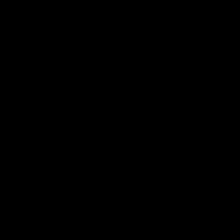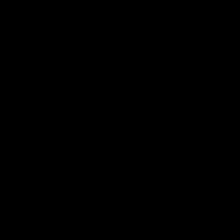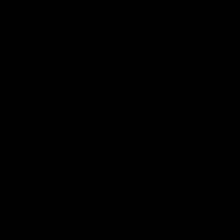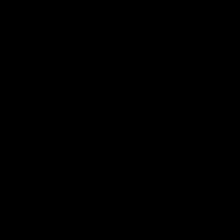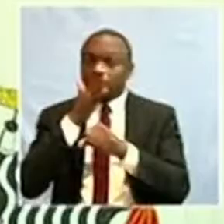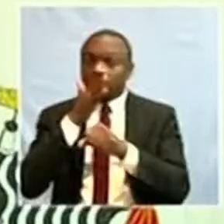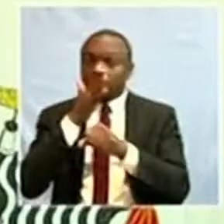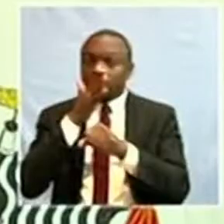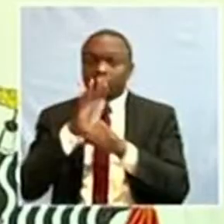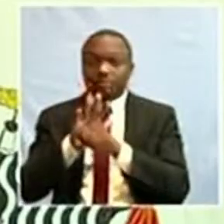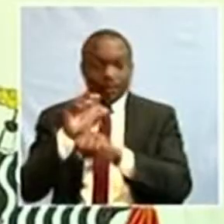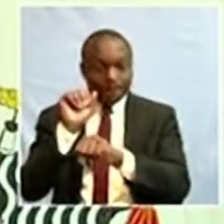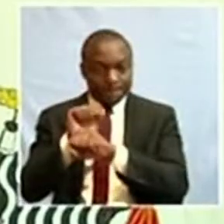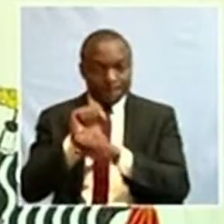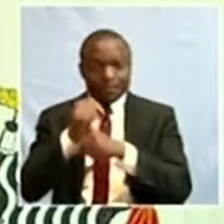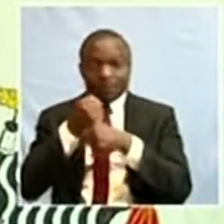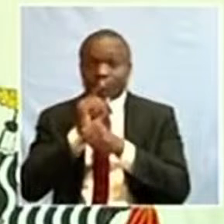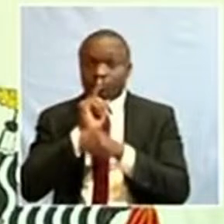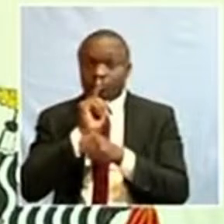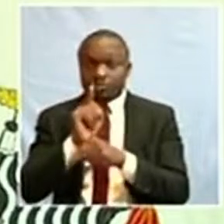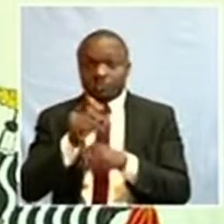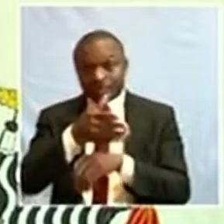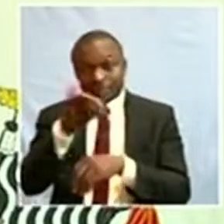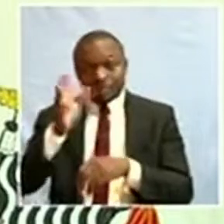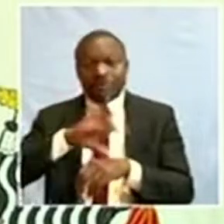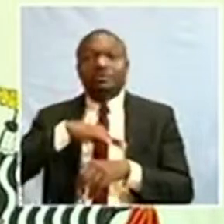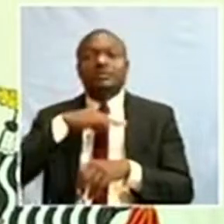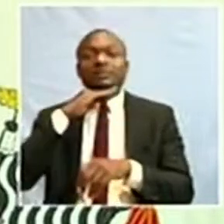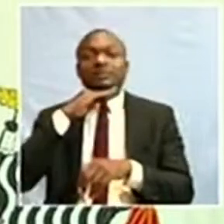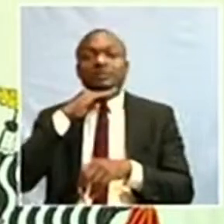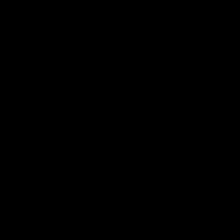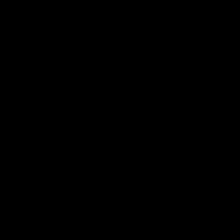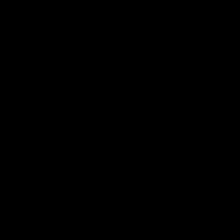the assurance function to also ensure that there is enough evidence.